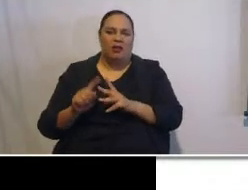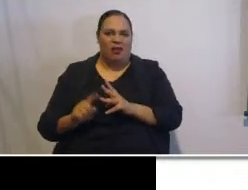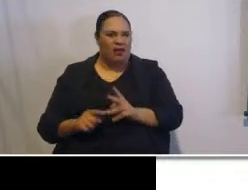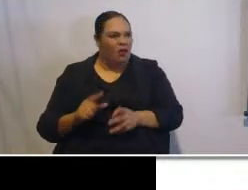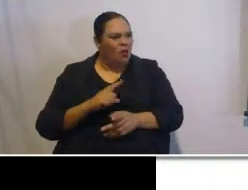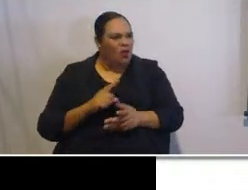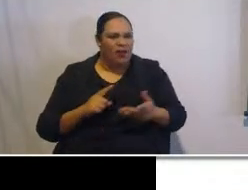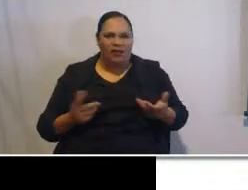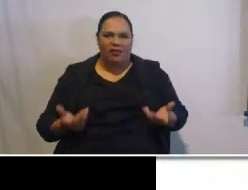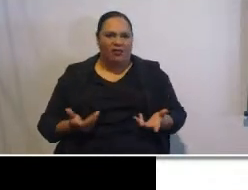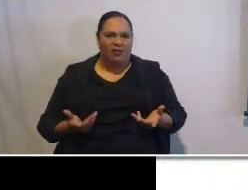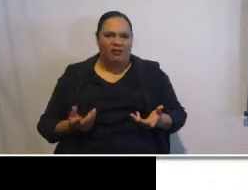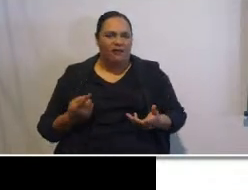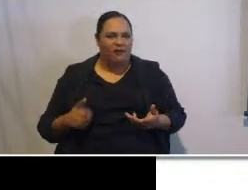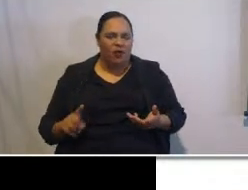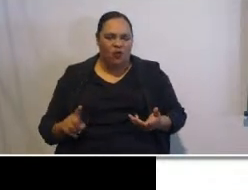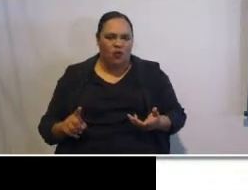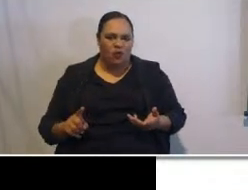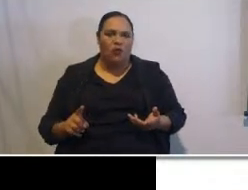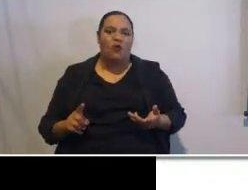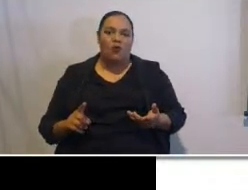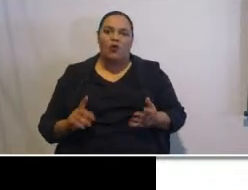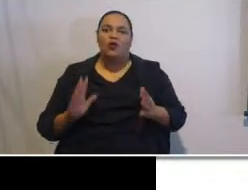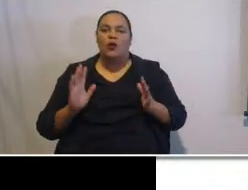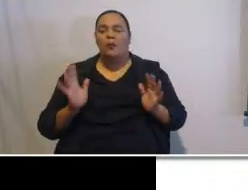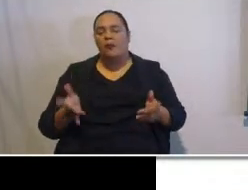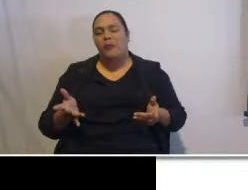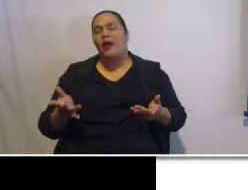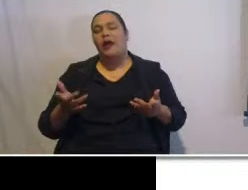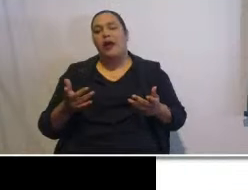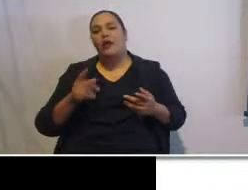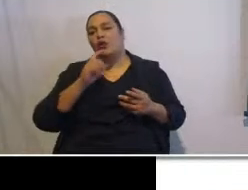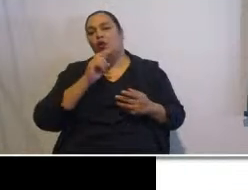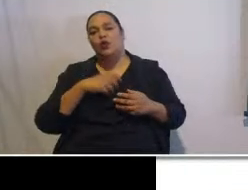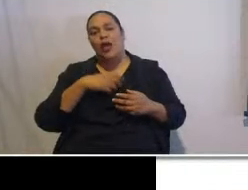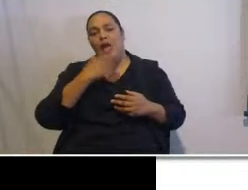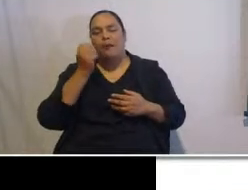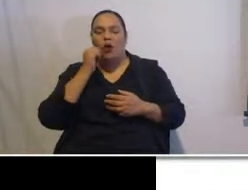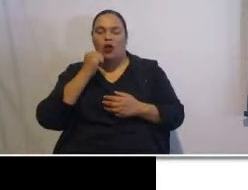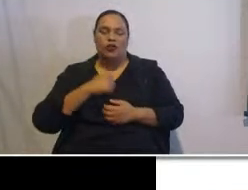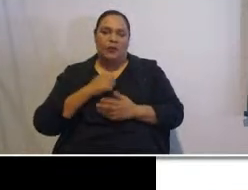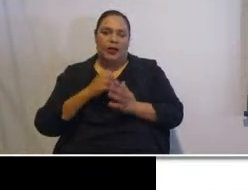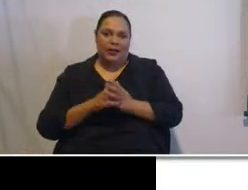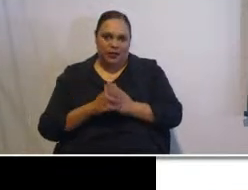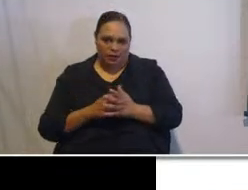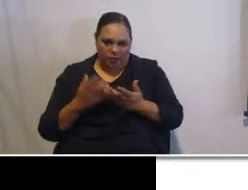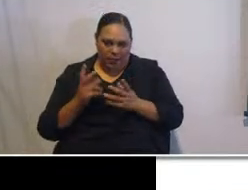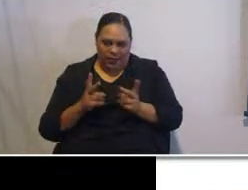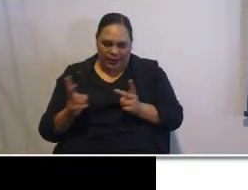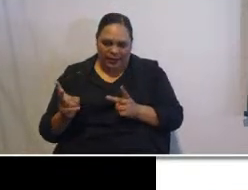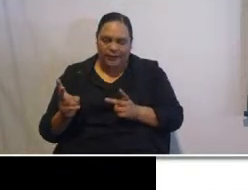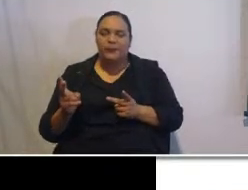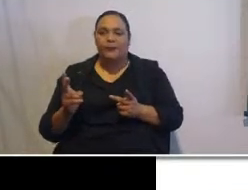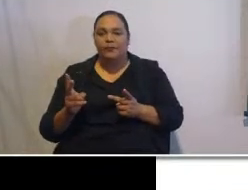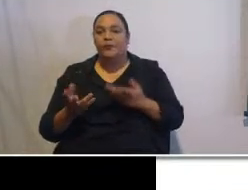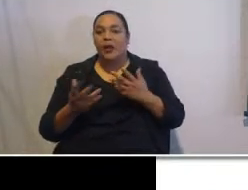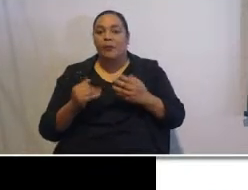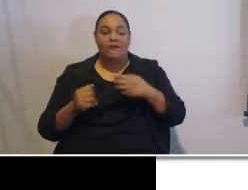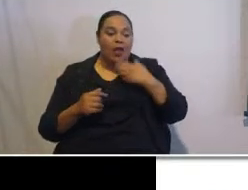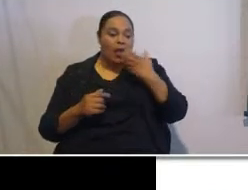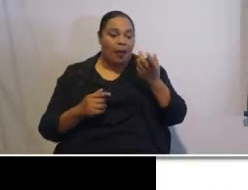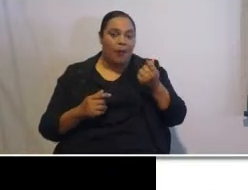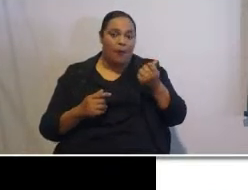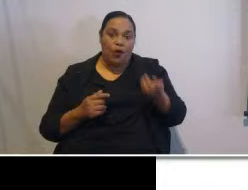Why? So just to use my apples and oranges again, is if apples go